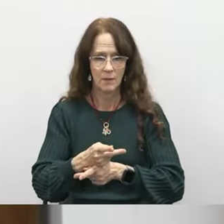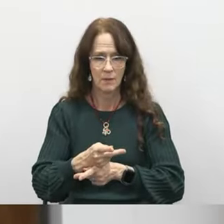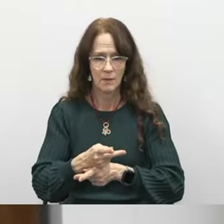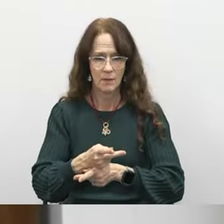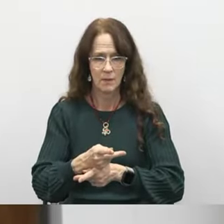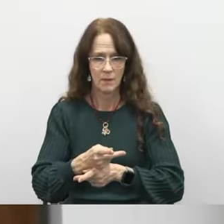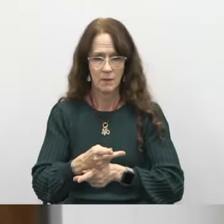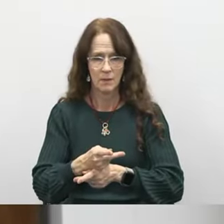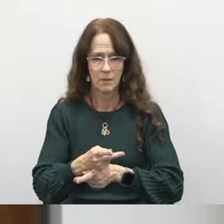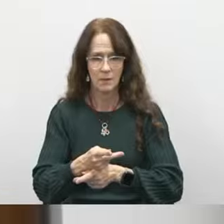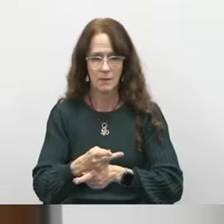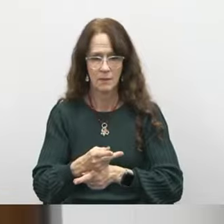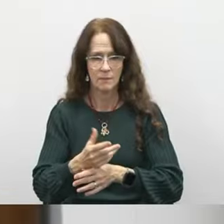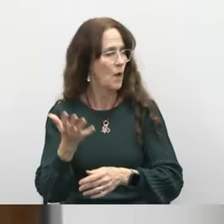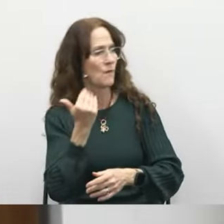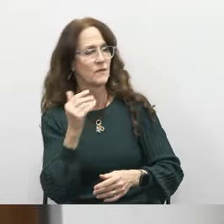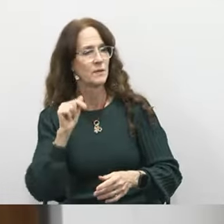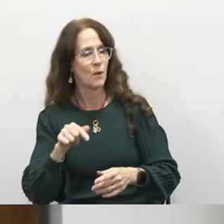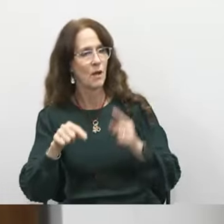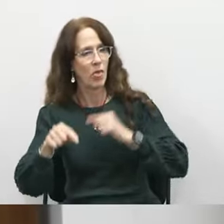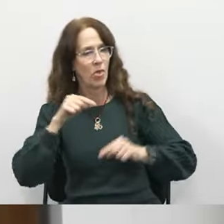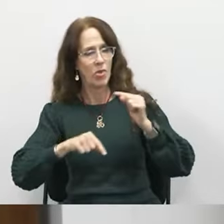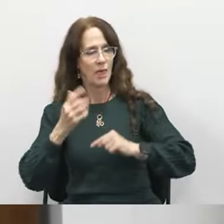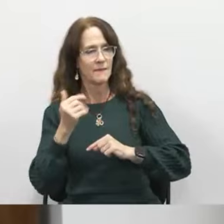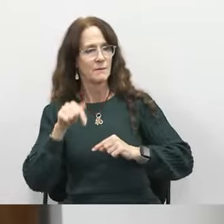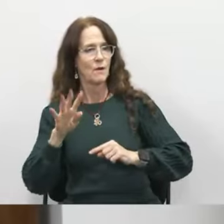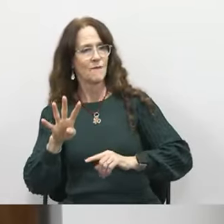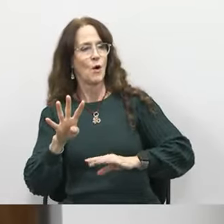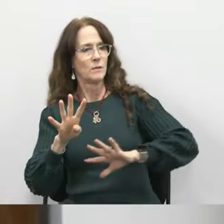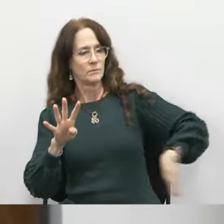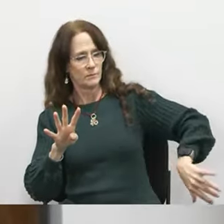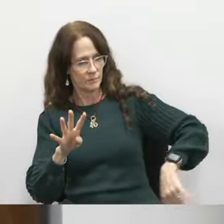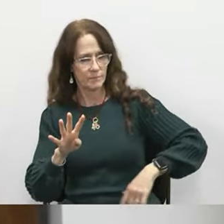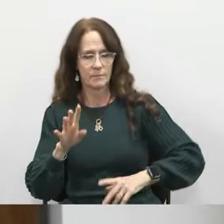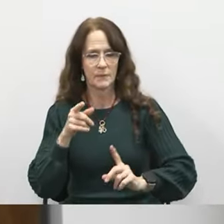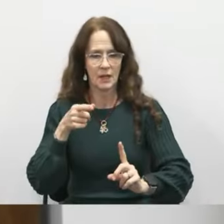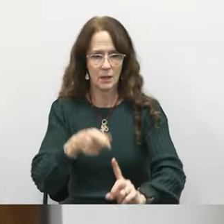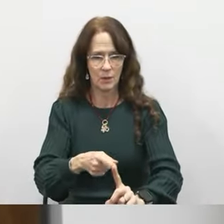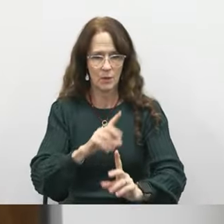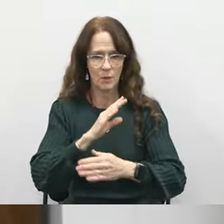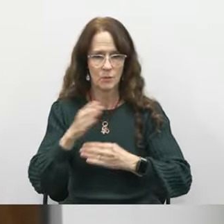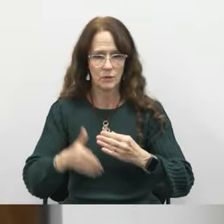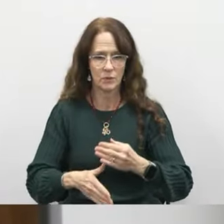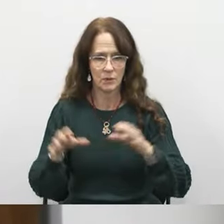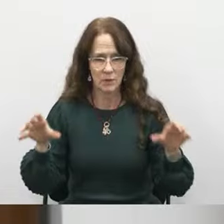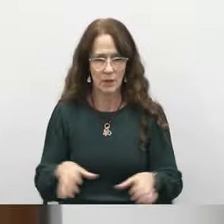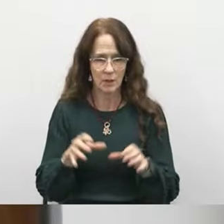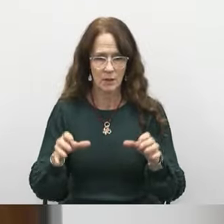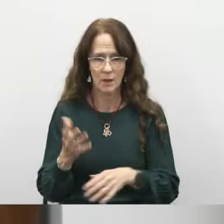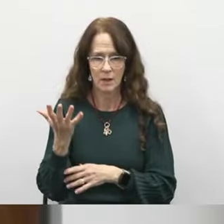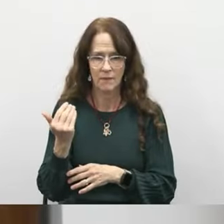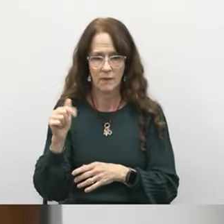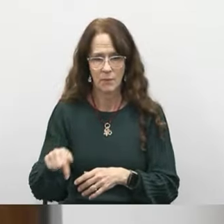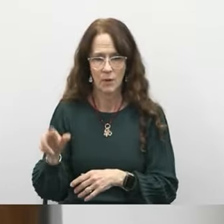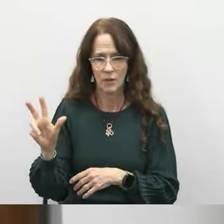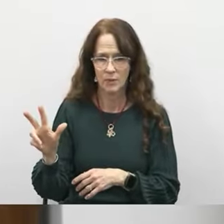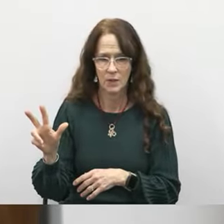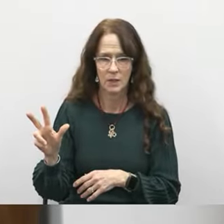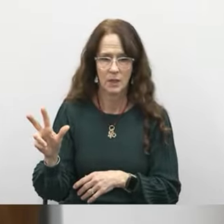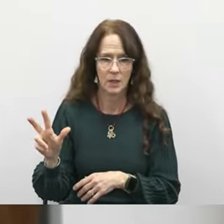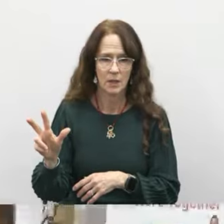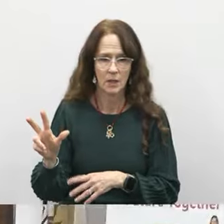Did I Madam Chair. miss Yep. 15.4? As a direct result of our action with item 15.3.